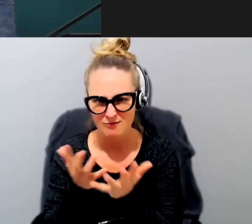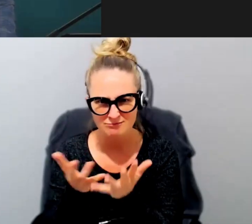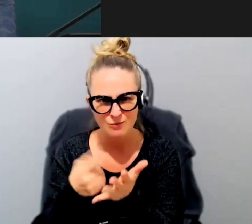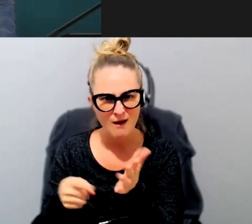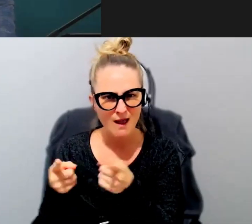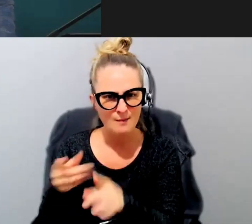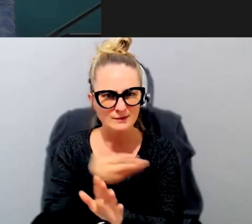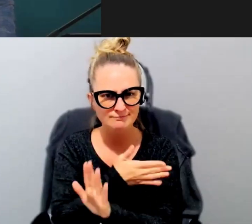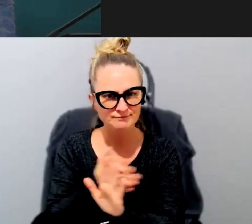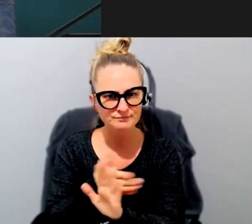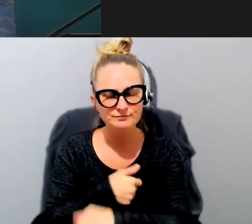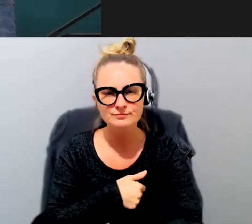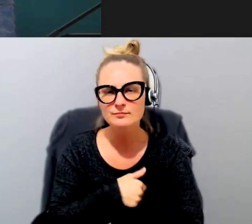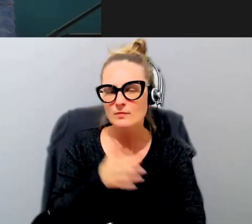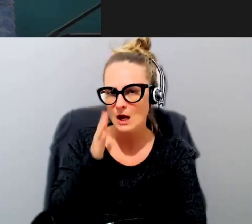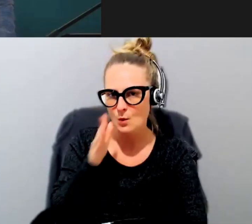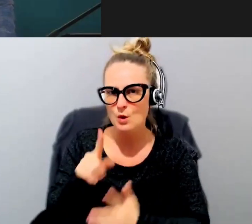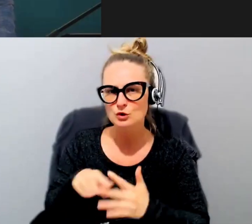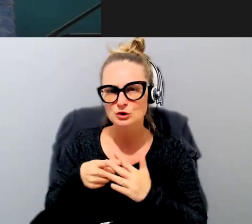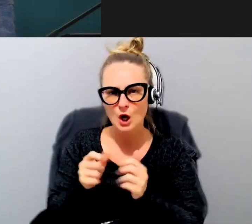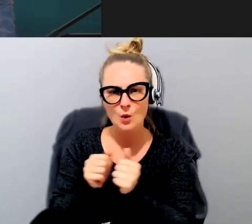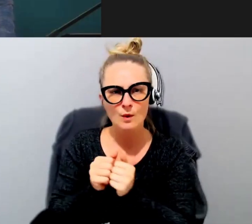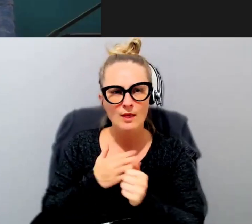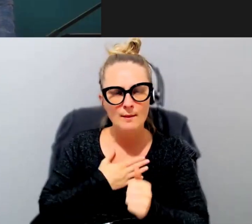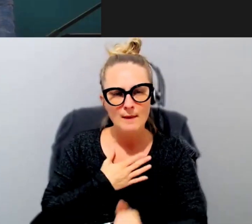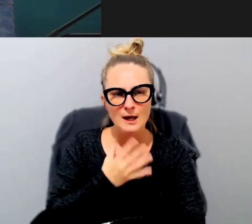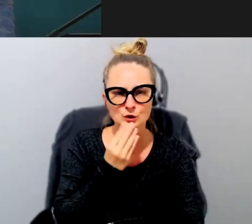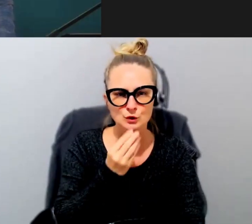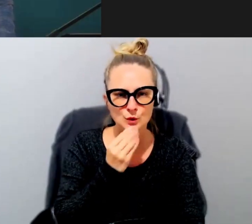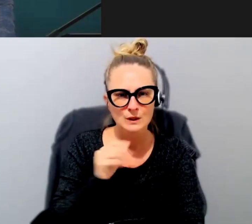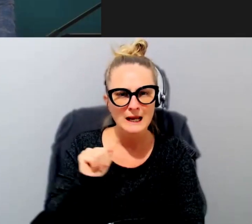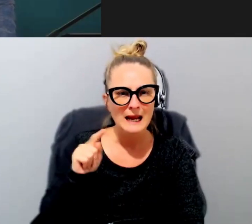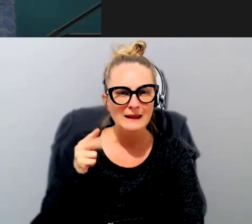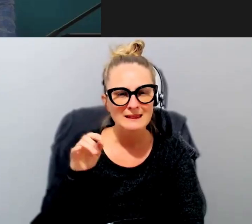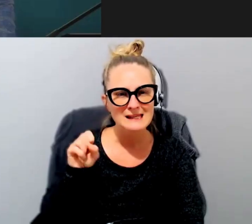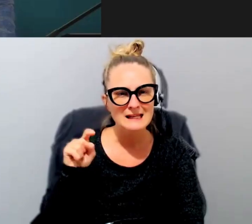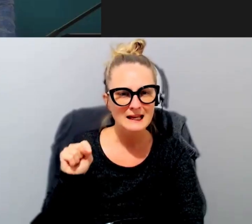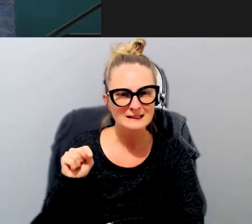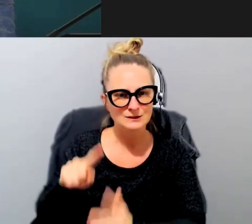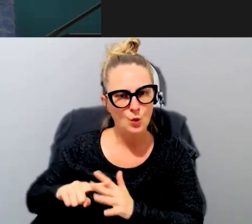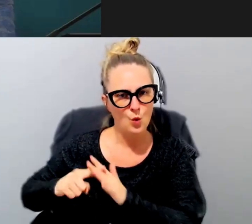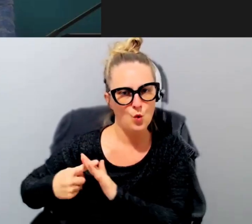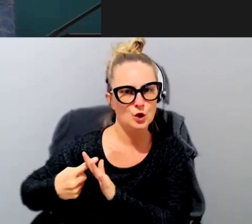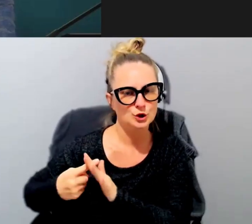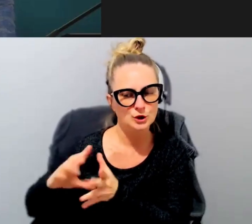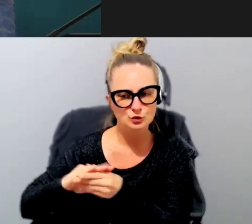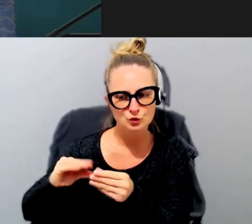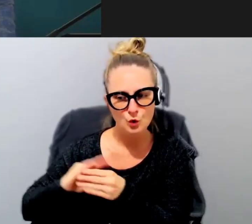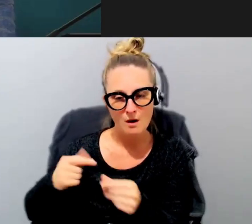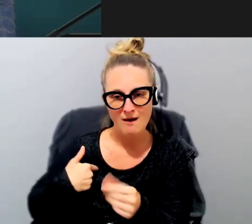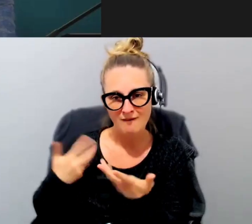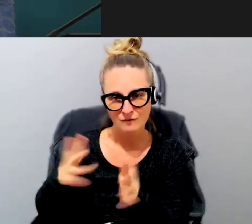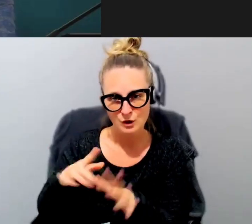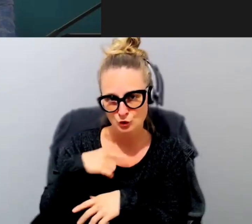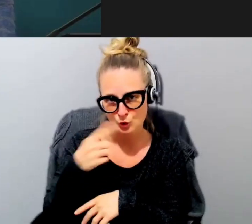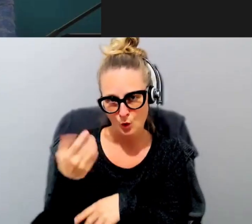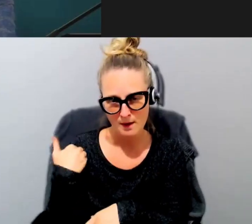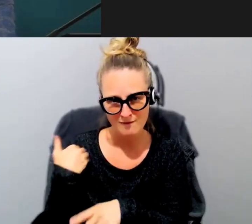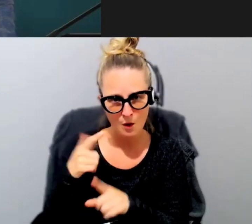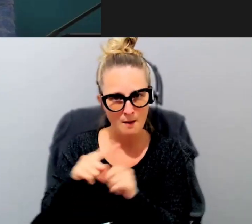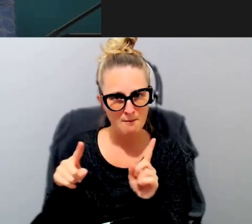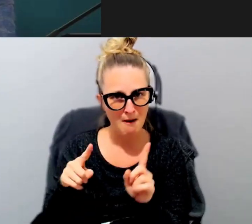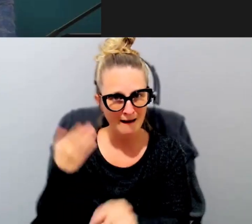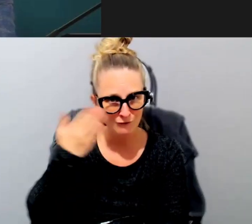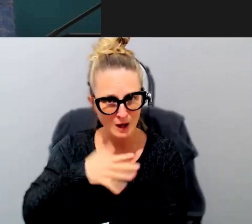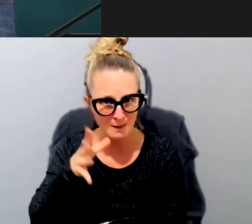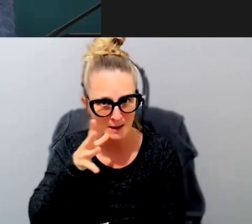my Jewish atheist origin story, which I've told before, but I haven't told it in front of my mom yet,